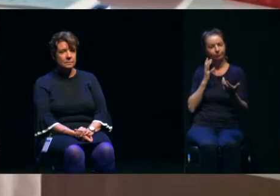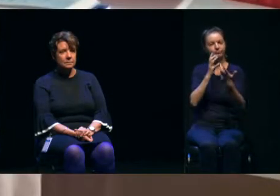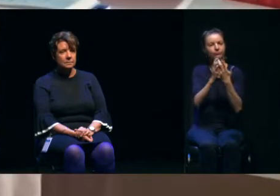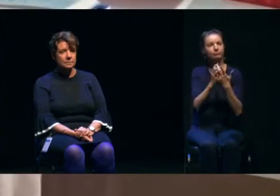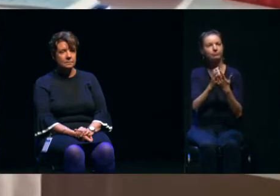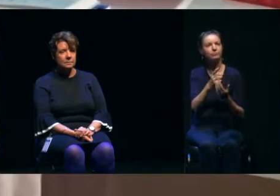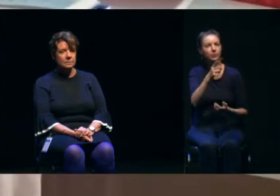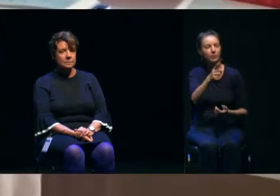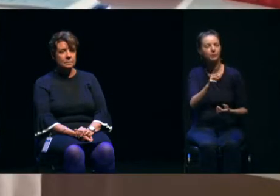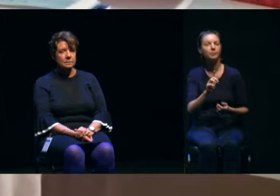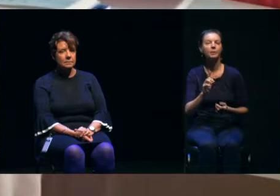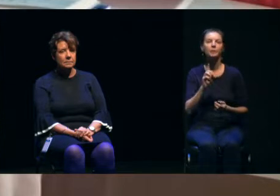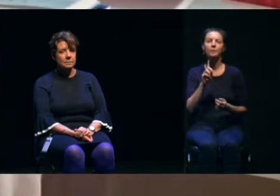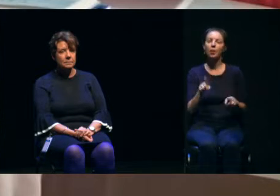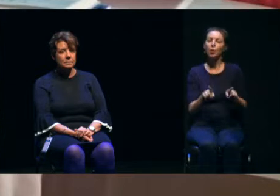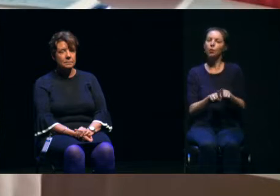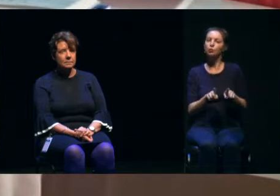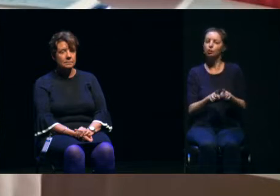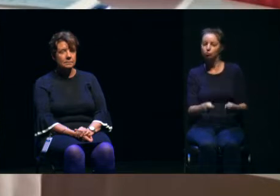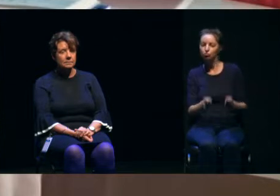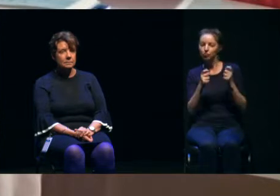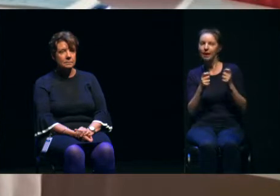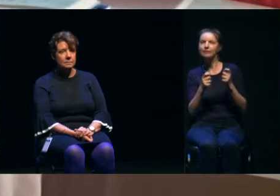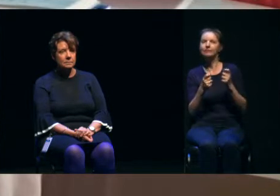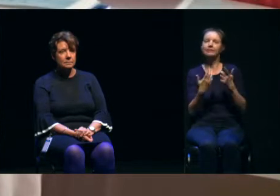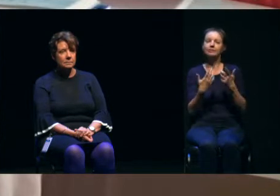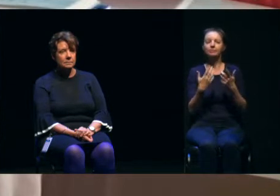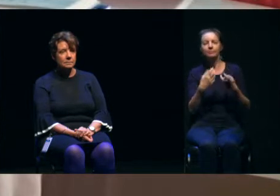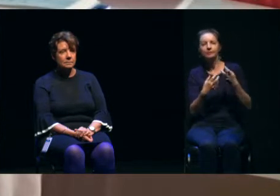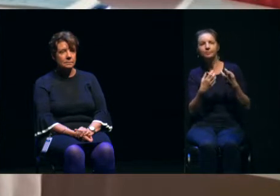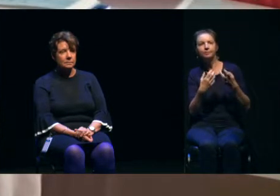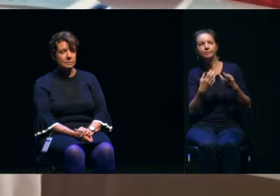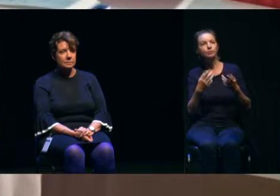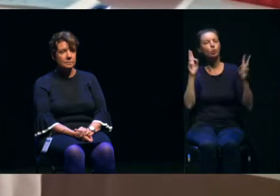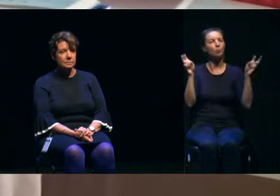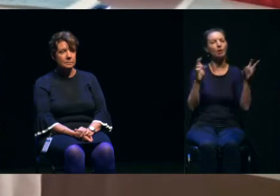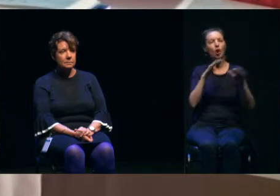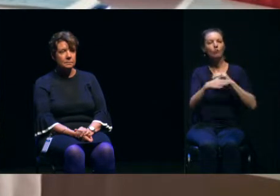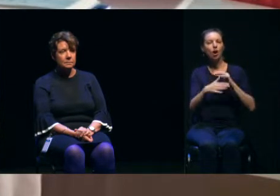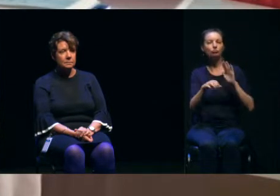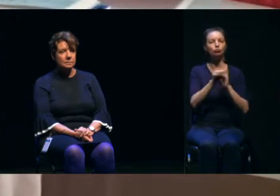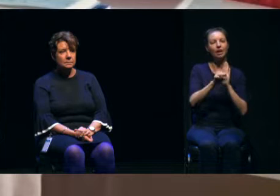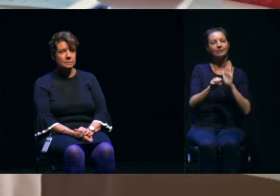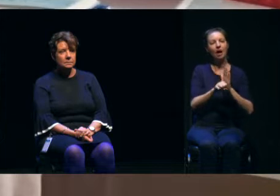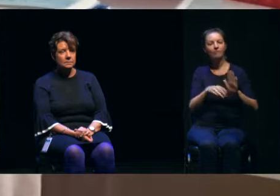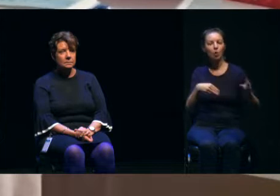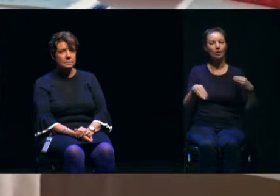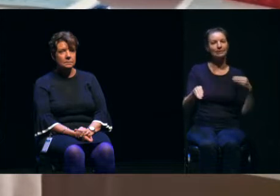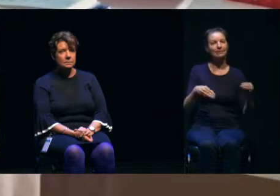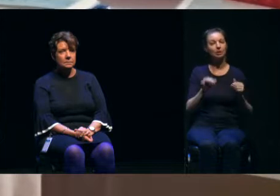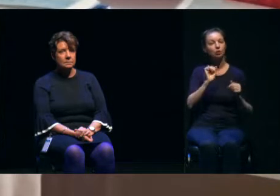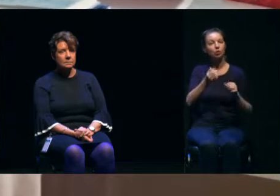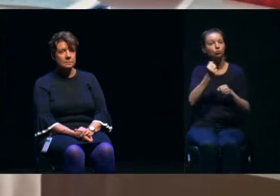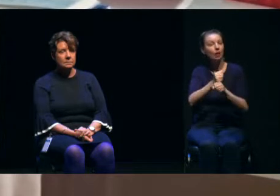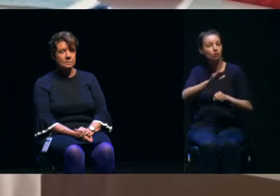But you also say, you know, issues such as gender fluidity, you're very comfortable with that. You have non-binary